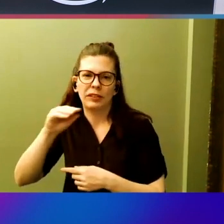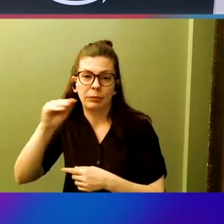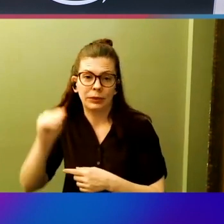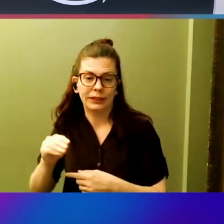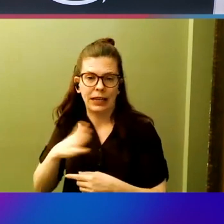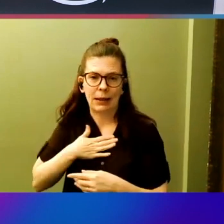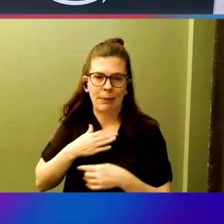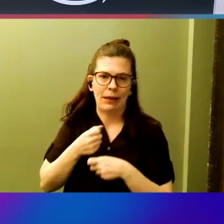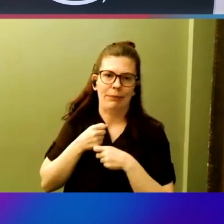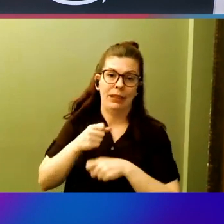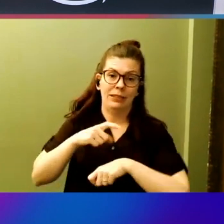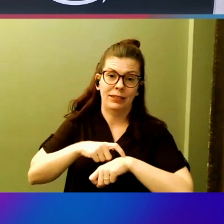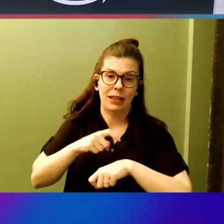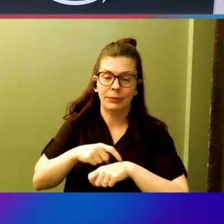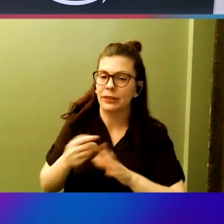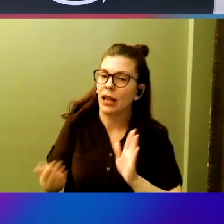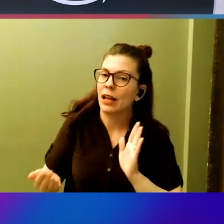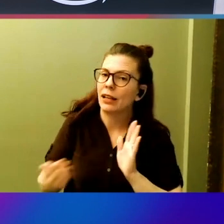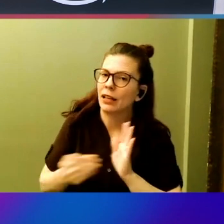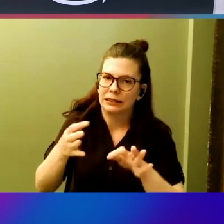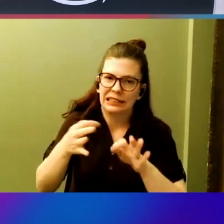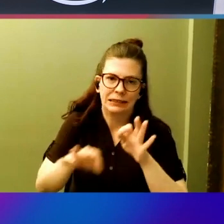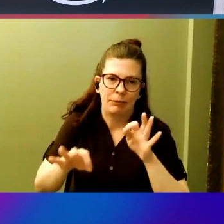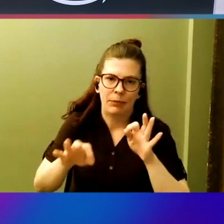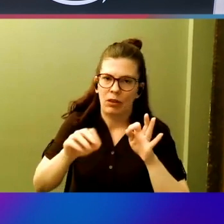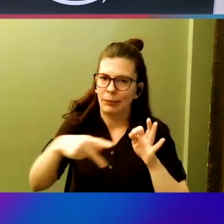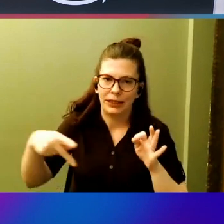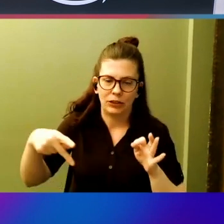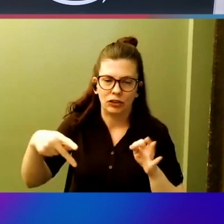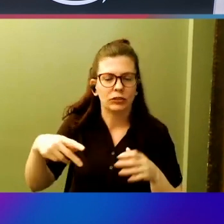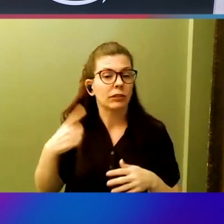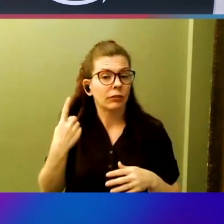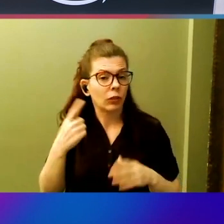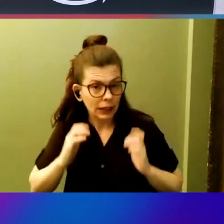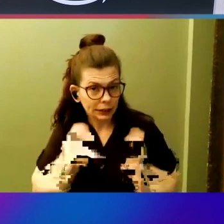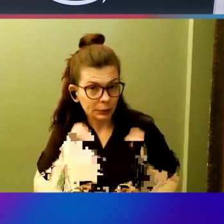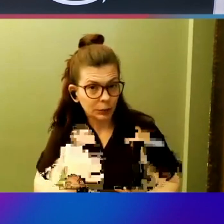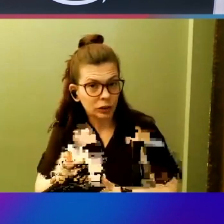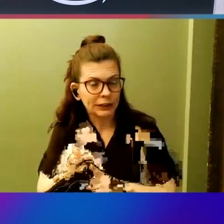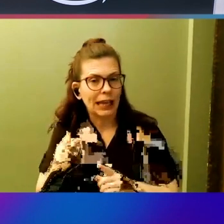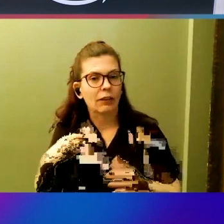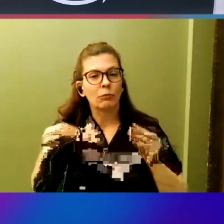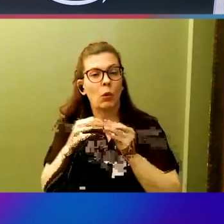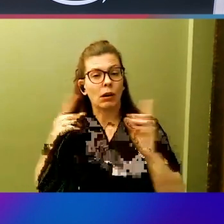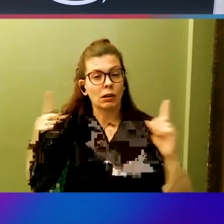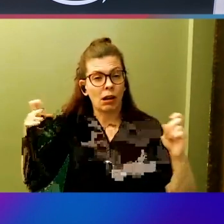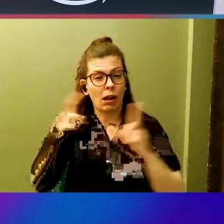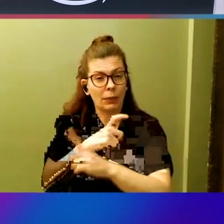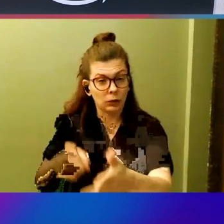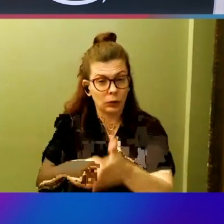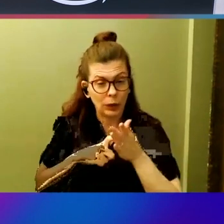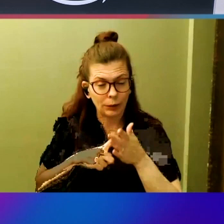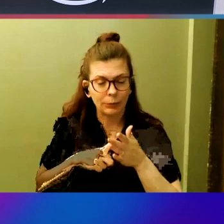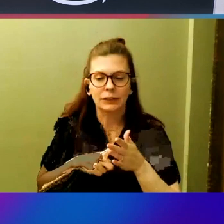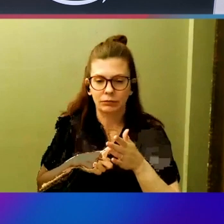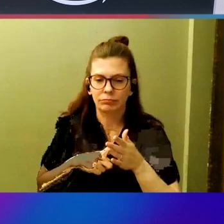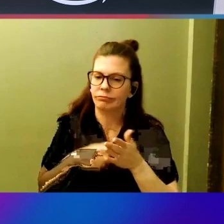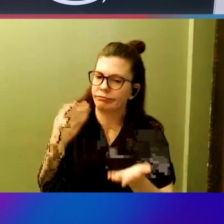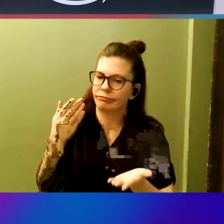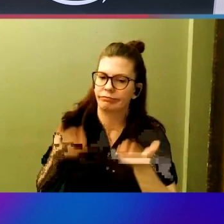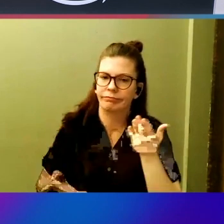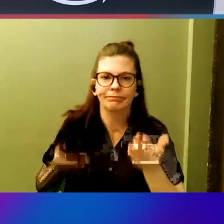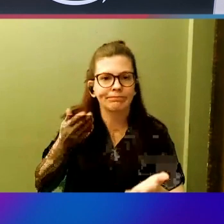And again, this is a very simple application. For customers who have more complex requirements, they might be seeing around